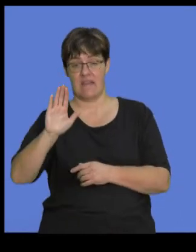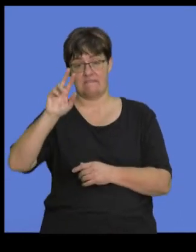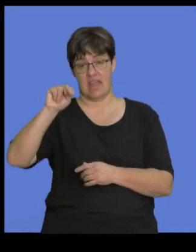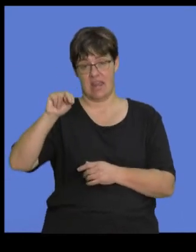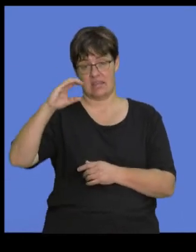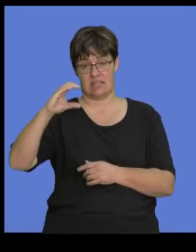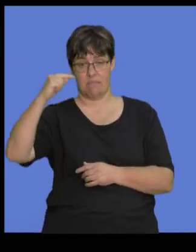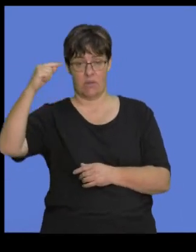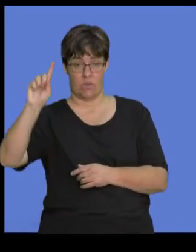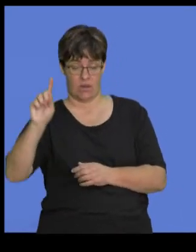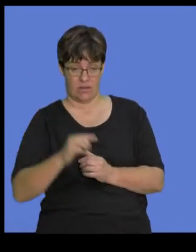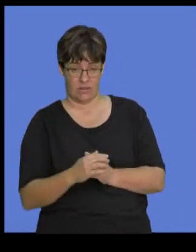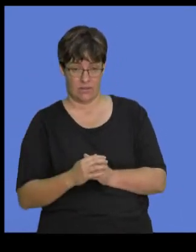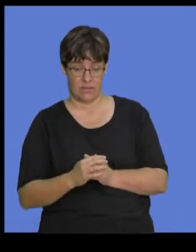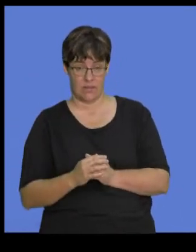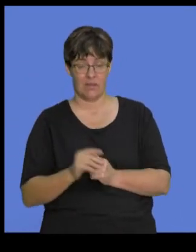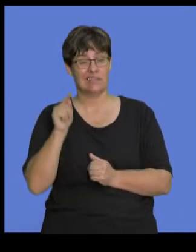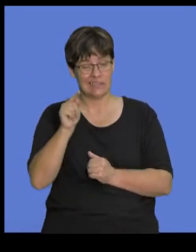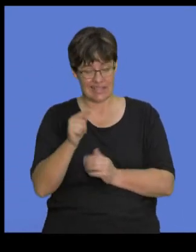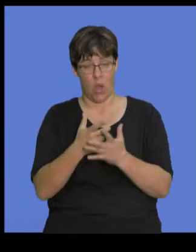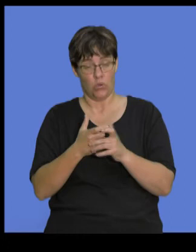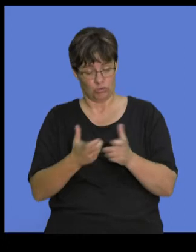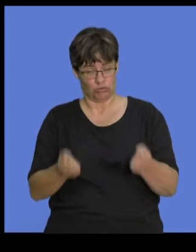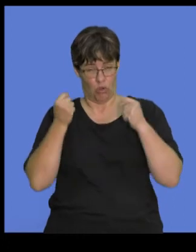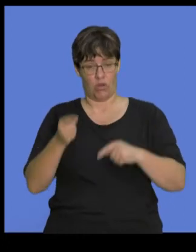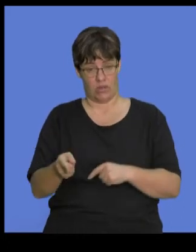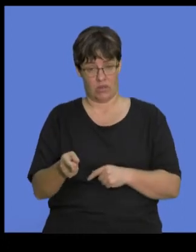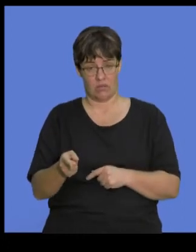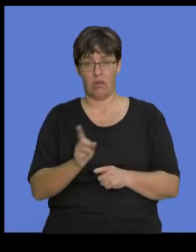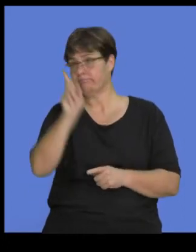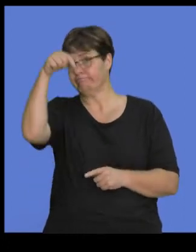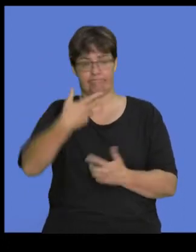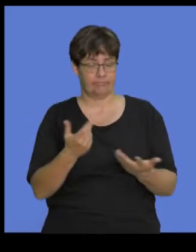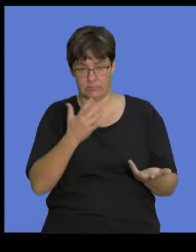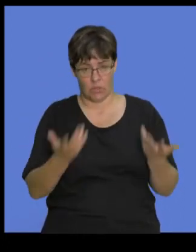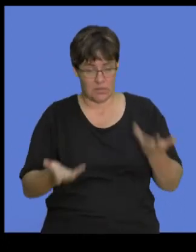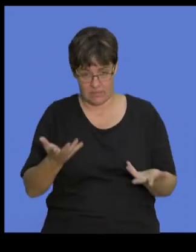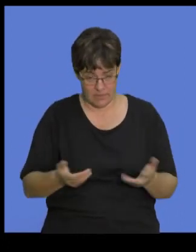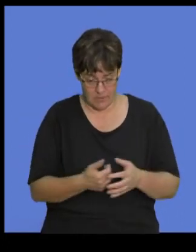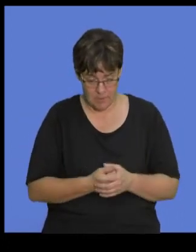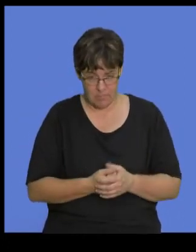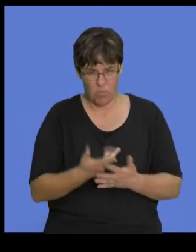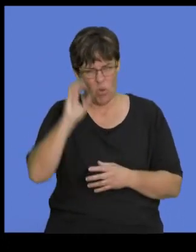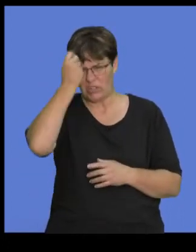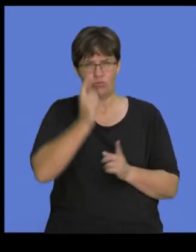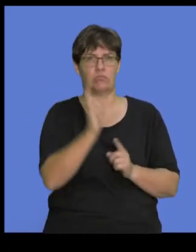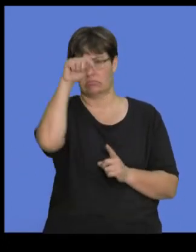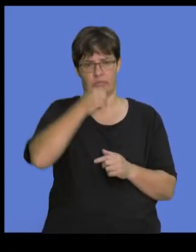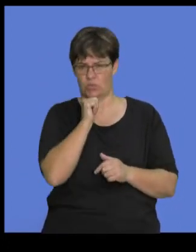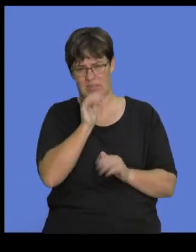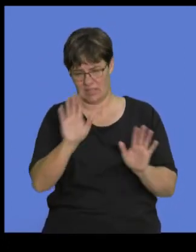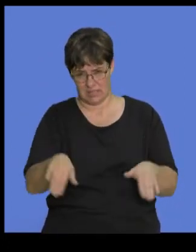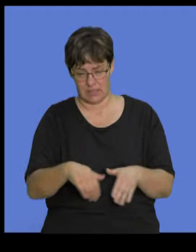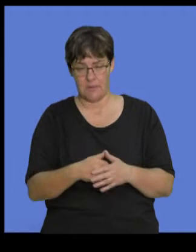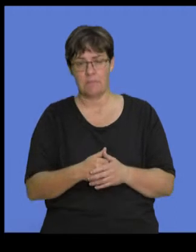5 newtons per coulomb. Once again, that's the magnitude, okay? Whatever the direction is, for now, we're not interested in